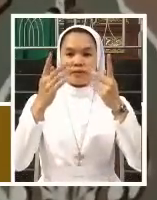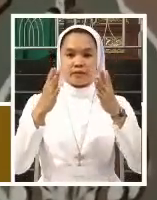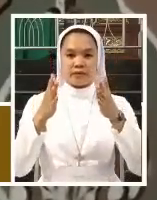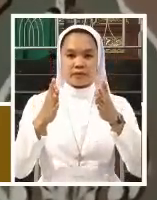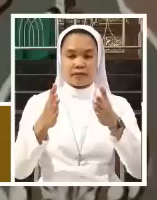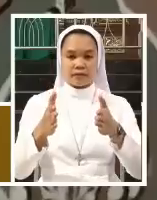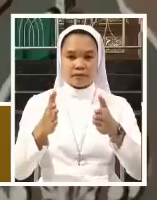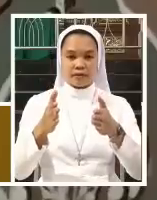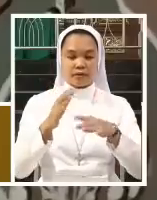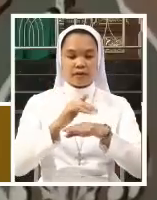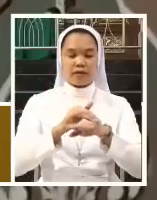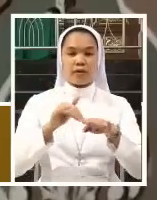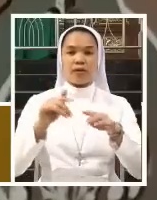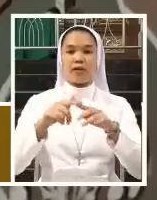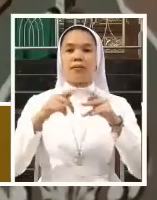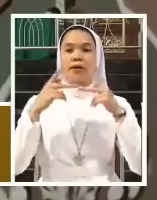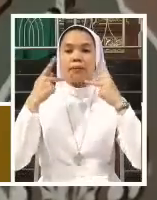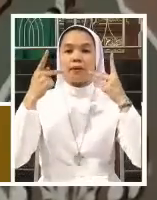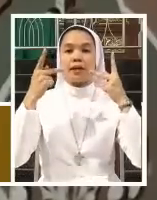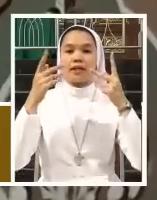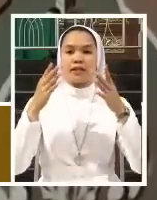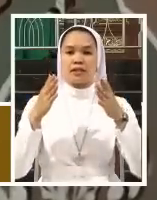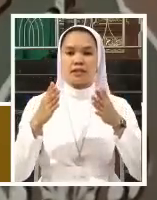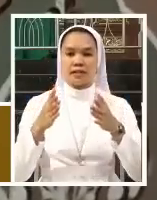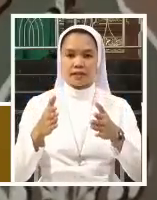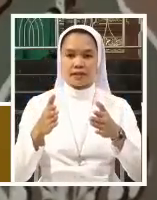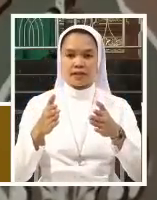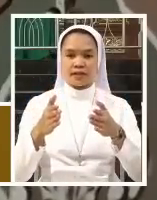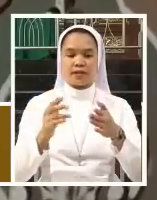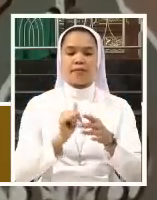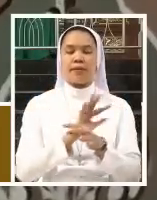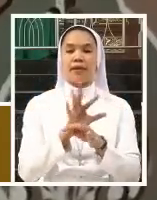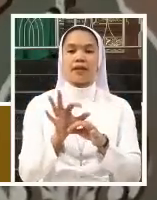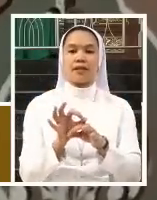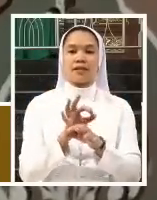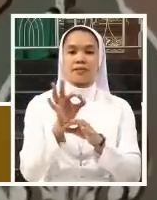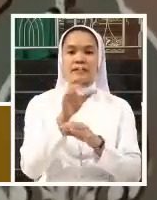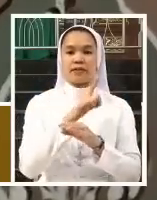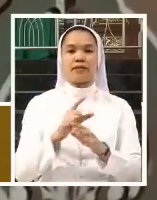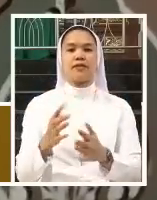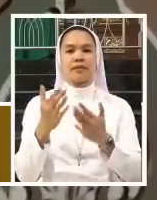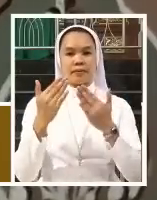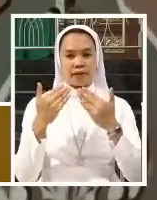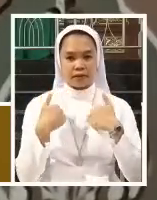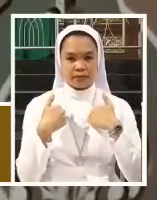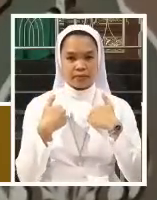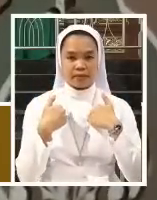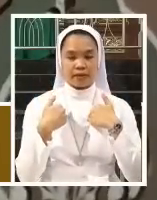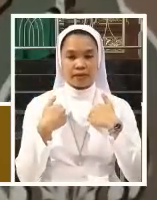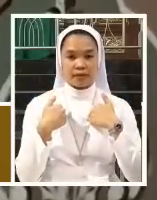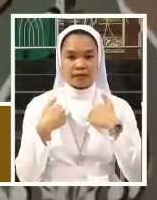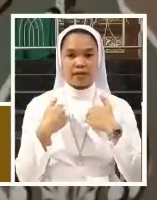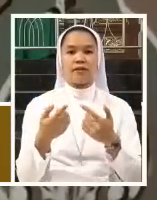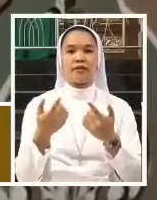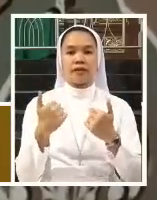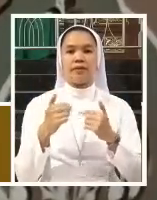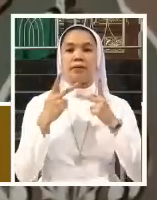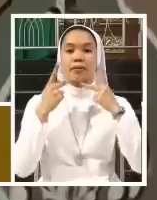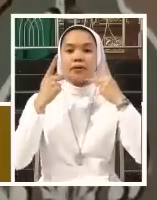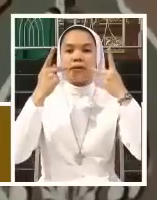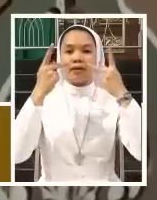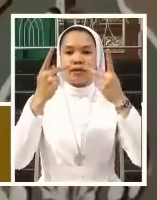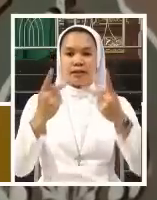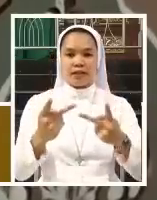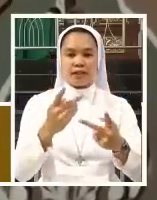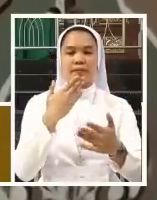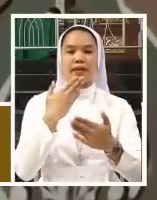called to preach the good news. The Spirit of the Lord is upon me. I've come to proclaim the good news